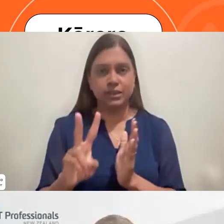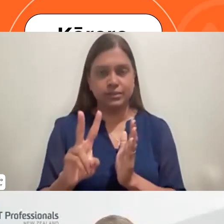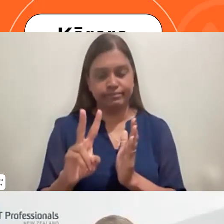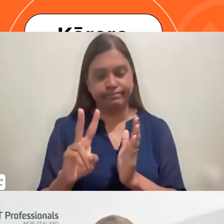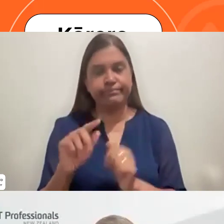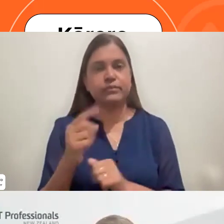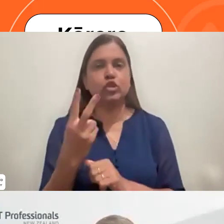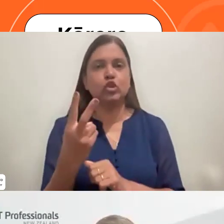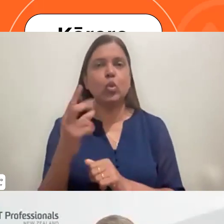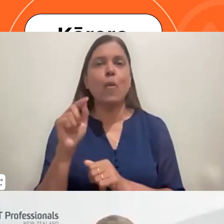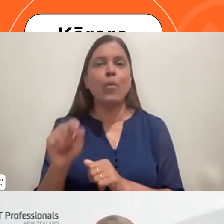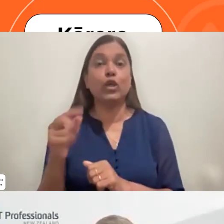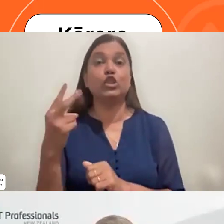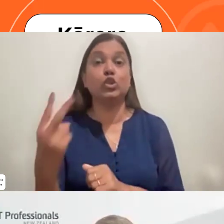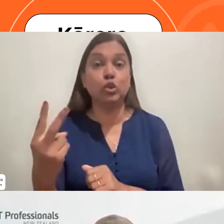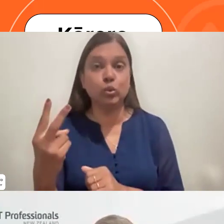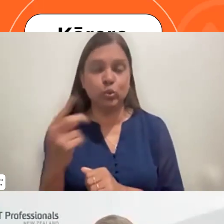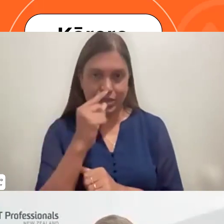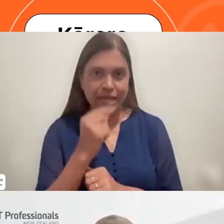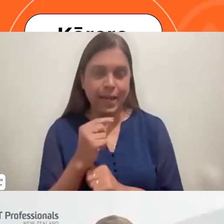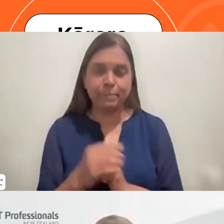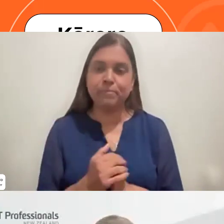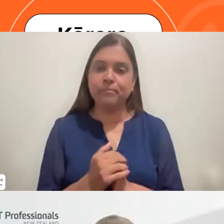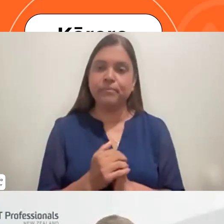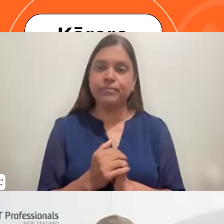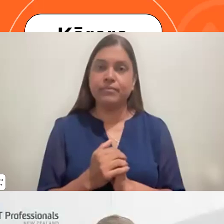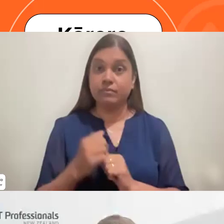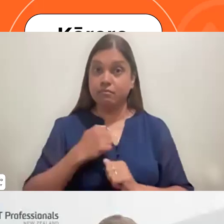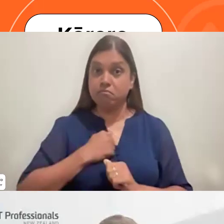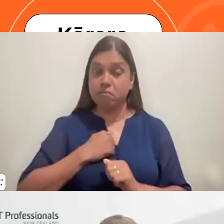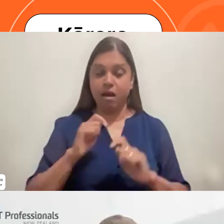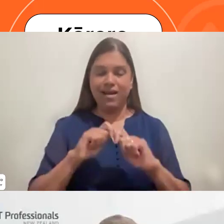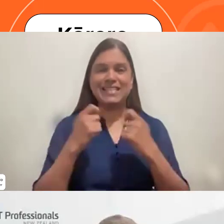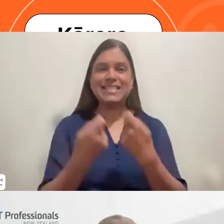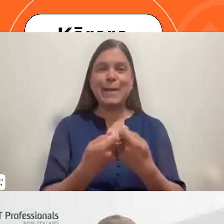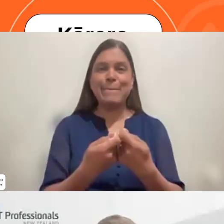In the meantime, my team is also working,